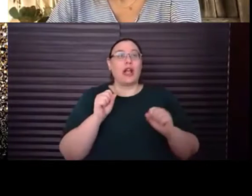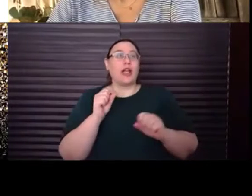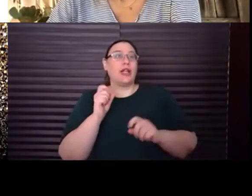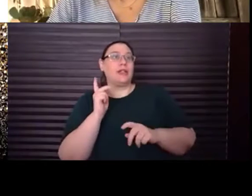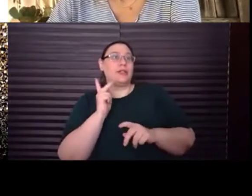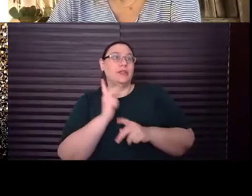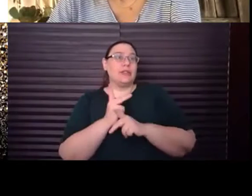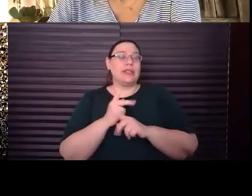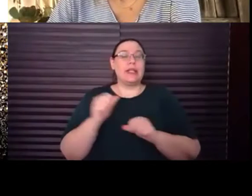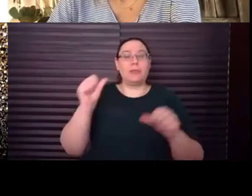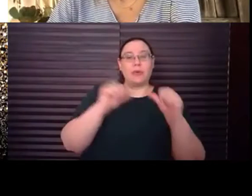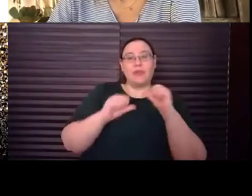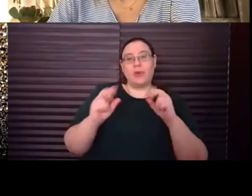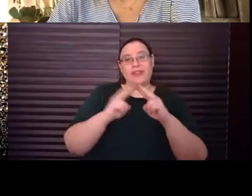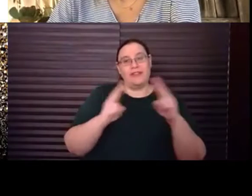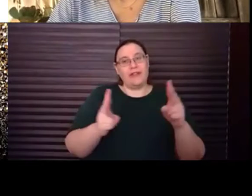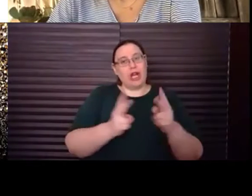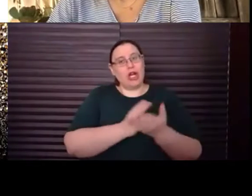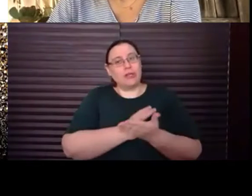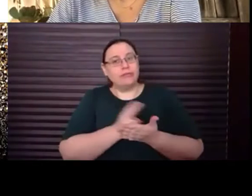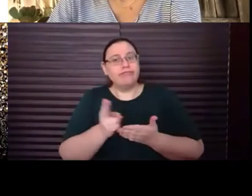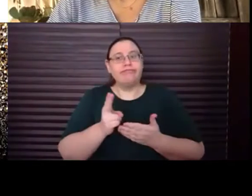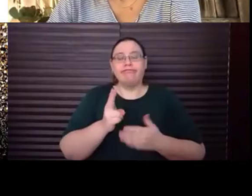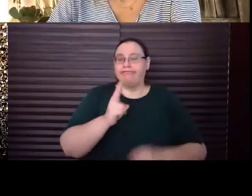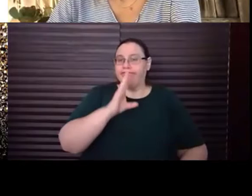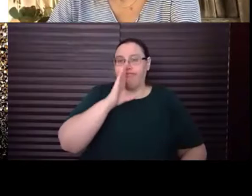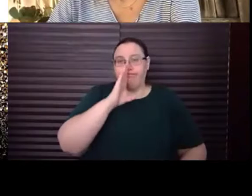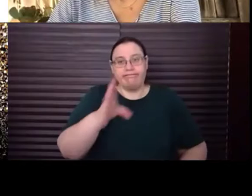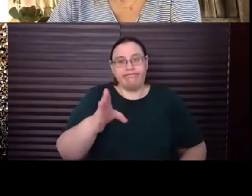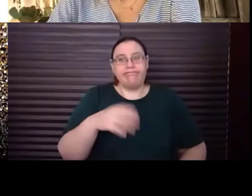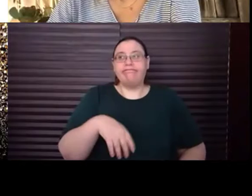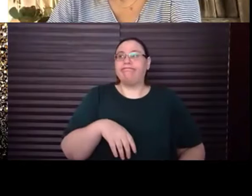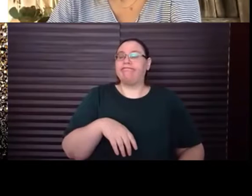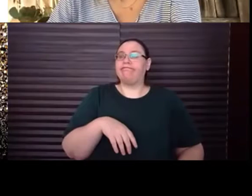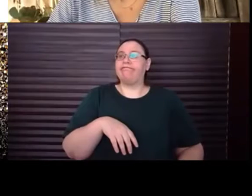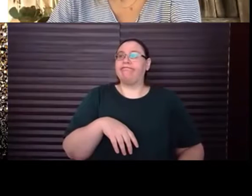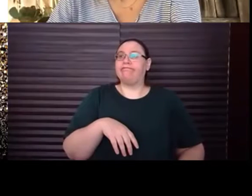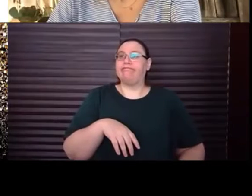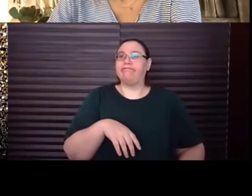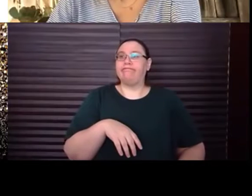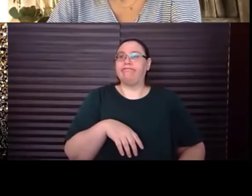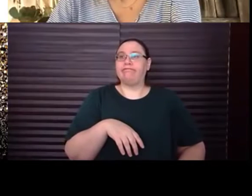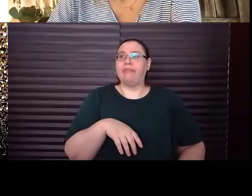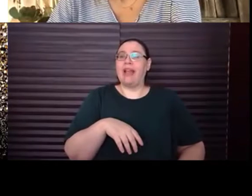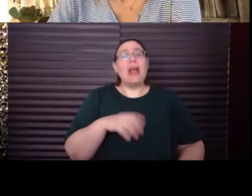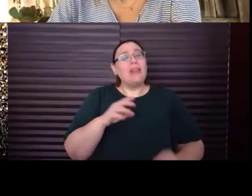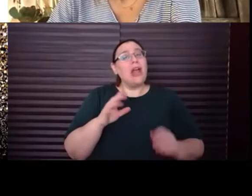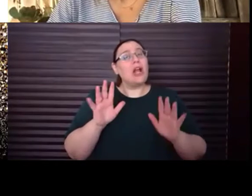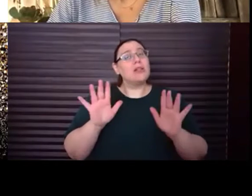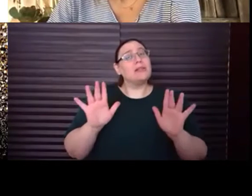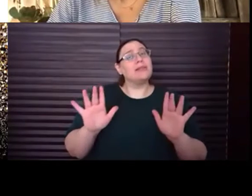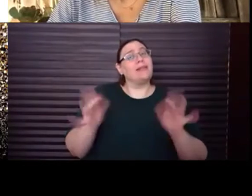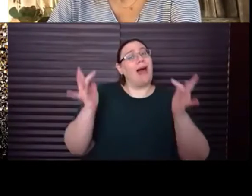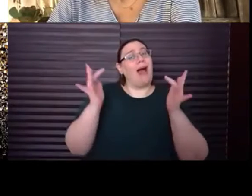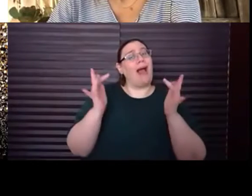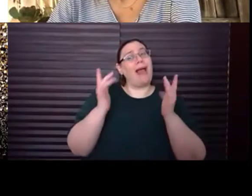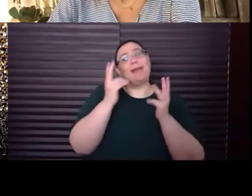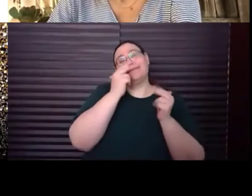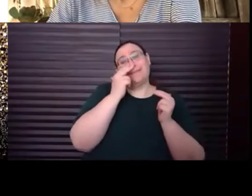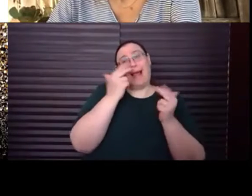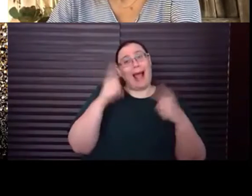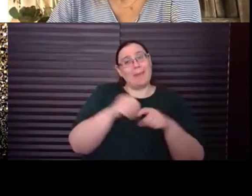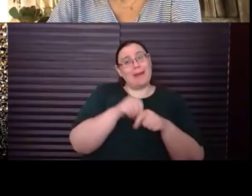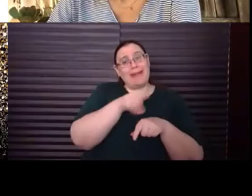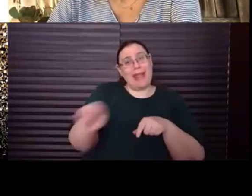the performances earnest and honest. And I think there's levity in there, but that just came